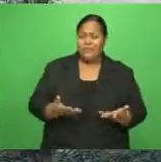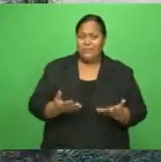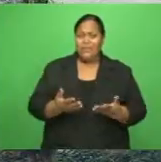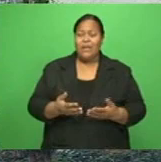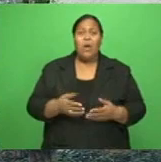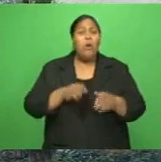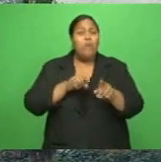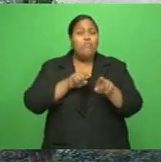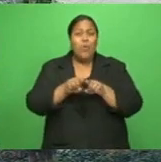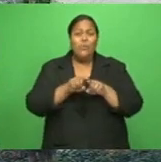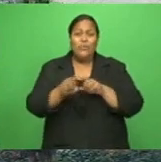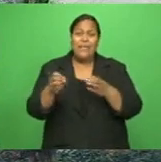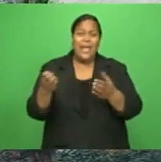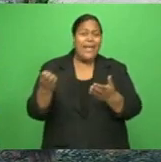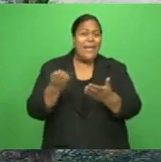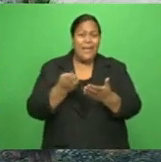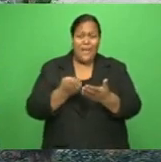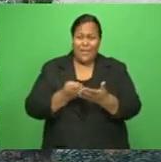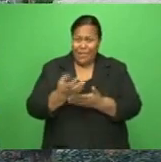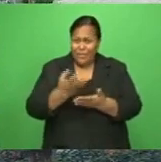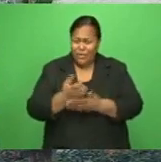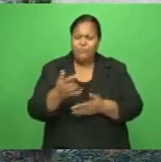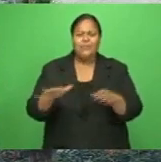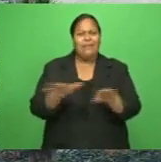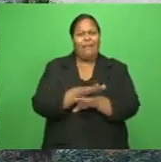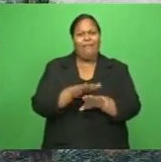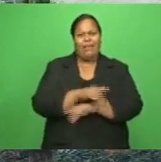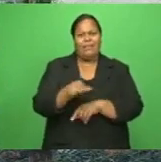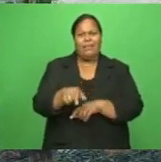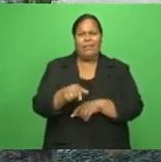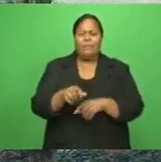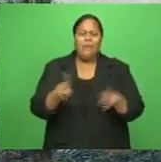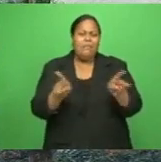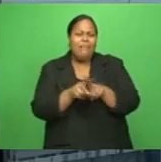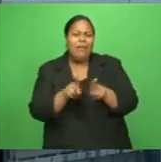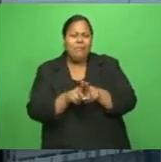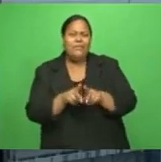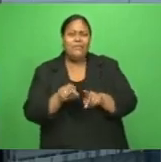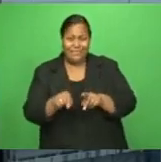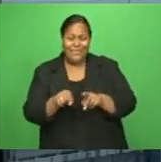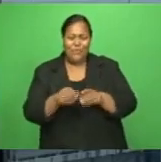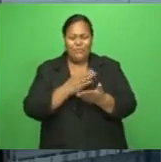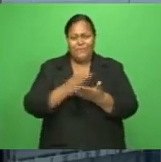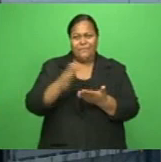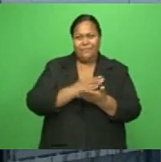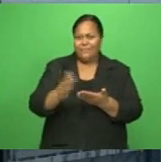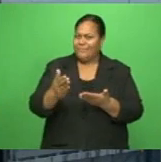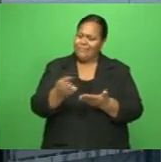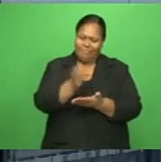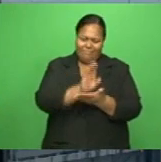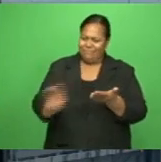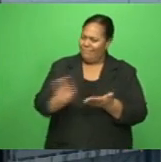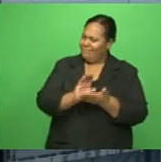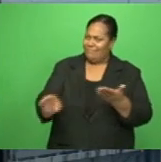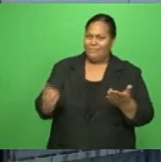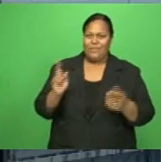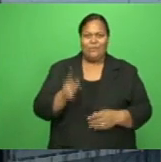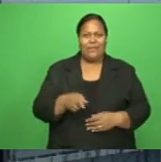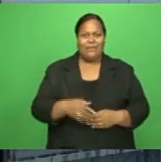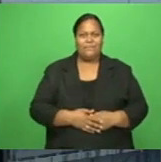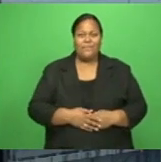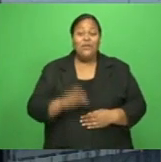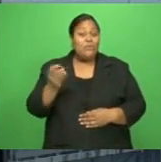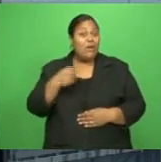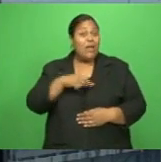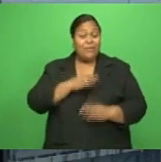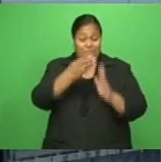through the COVID-19 response budget, including the partnership with the Fiji National Provident Fund. Really take on that money from the